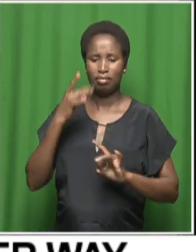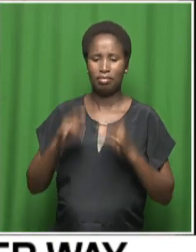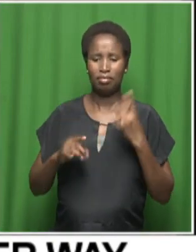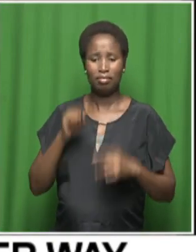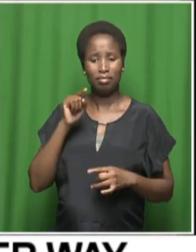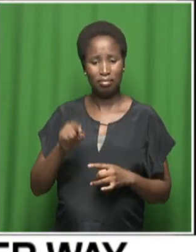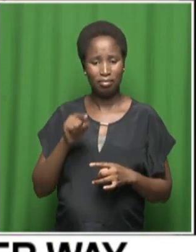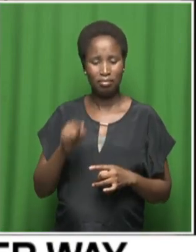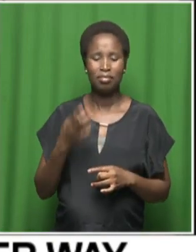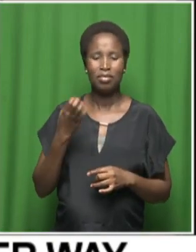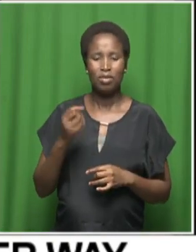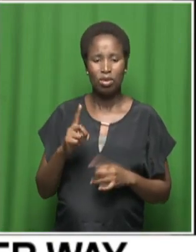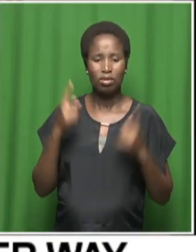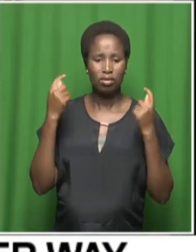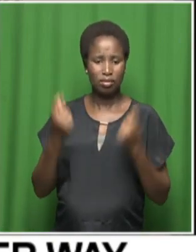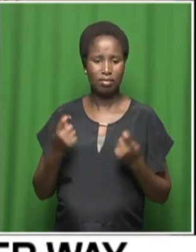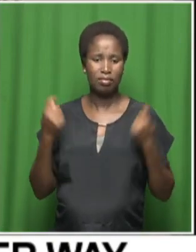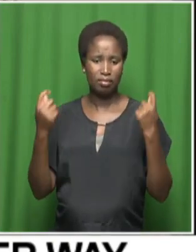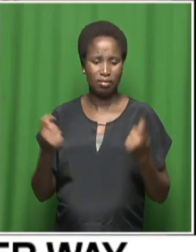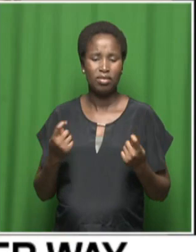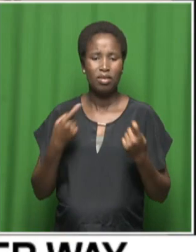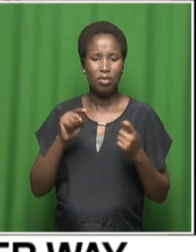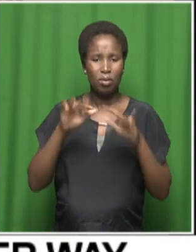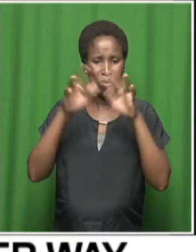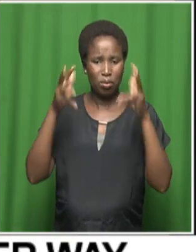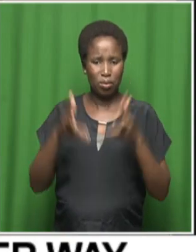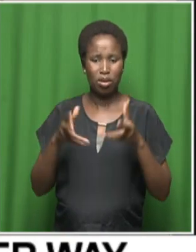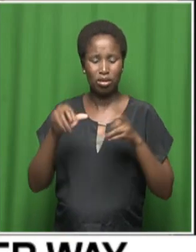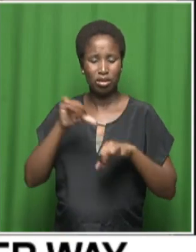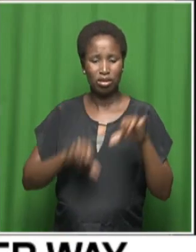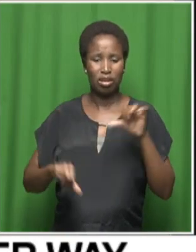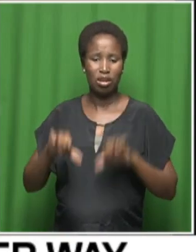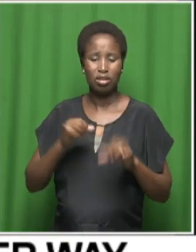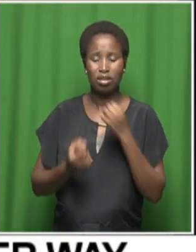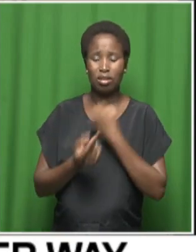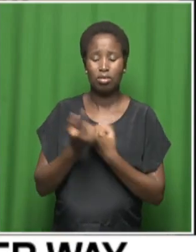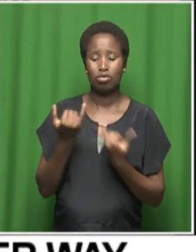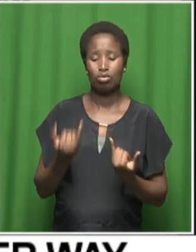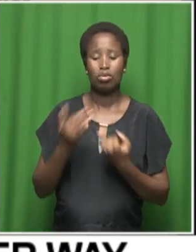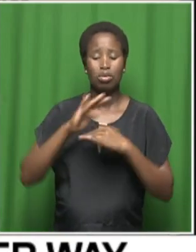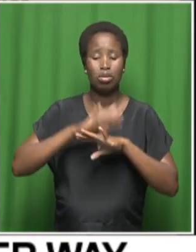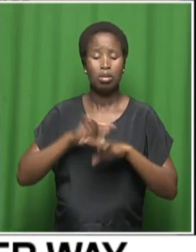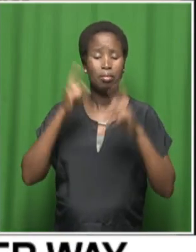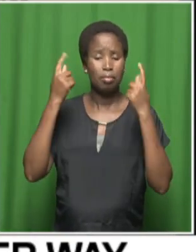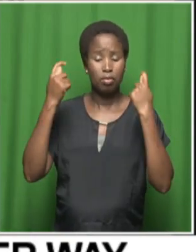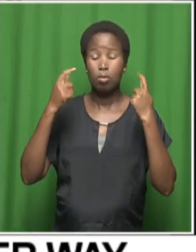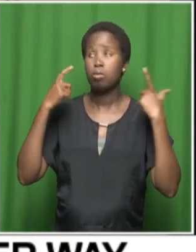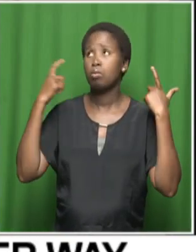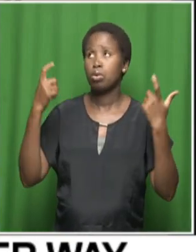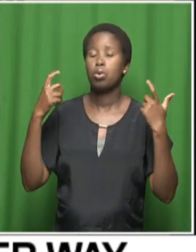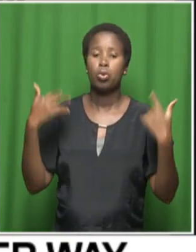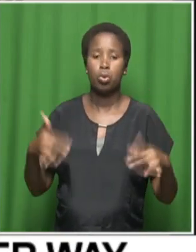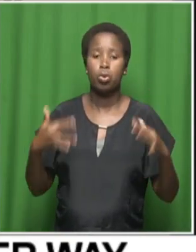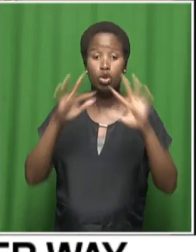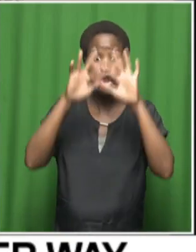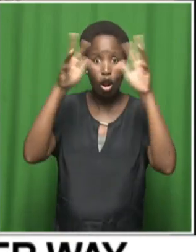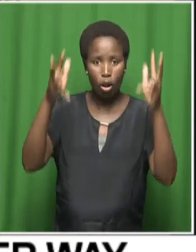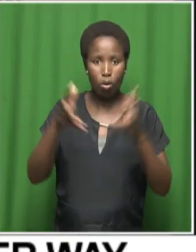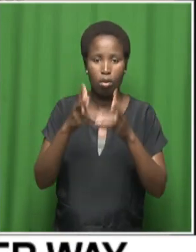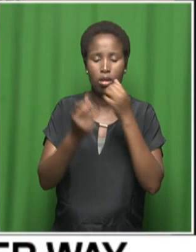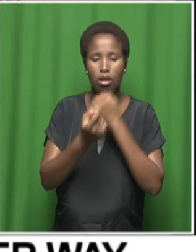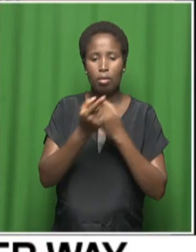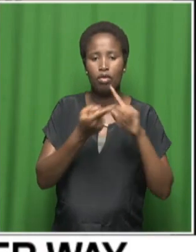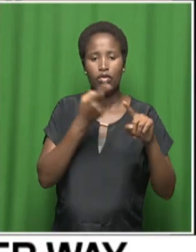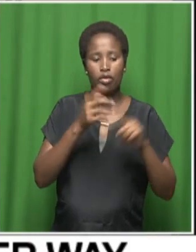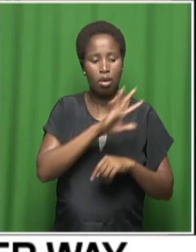or a pre-event leading up to the World Science Forum tonight. So that is the big event. It's a global event being held in Africa